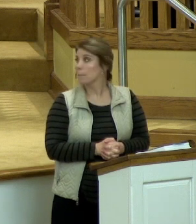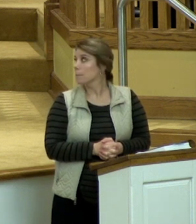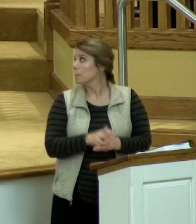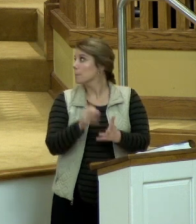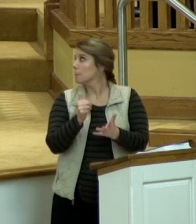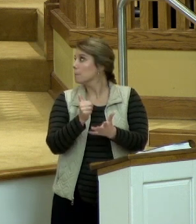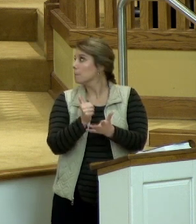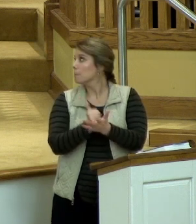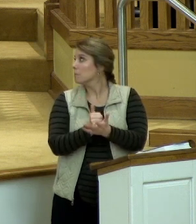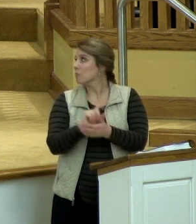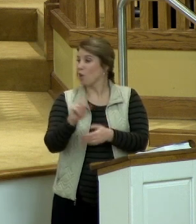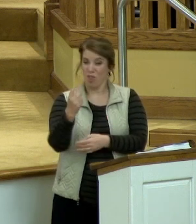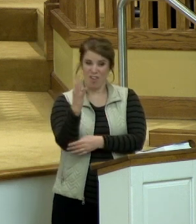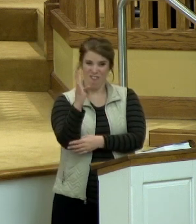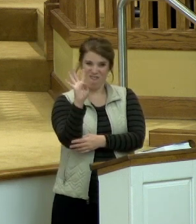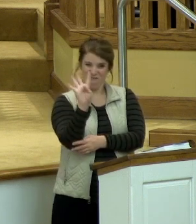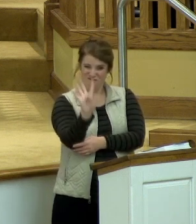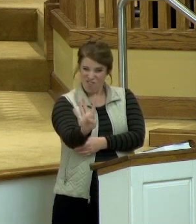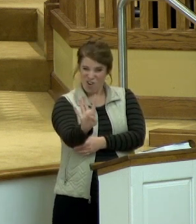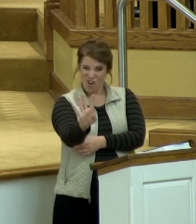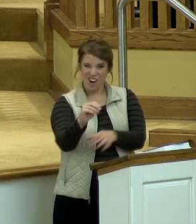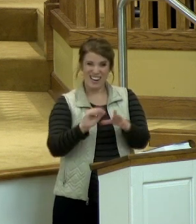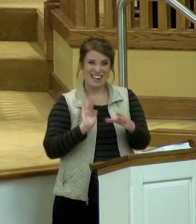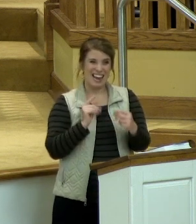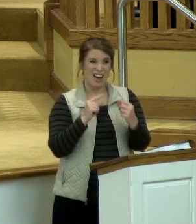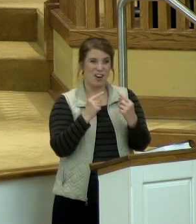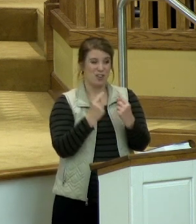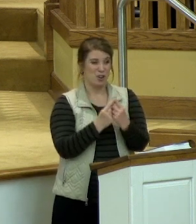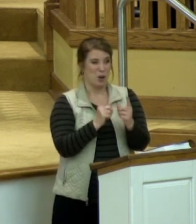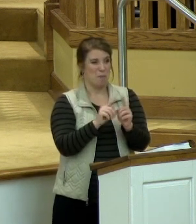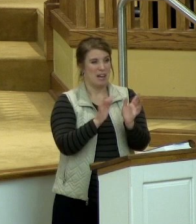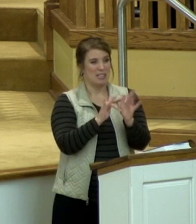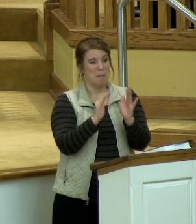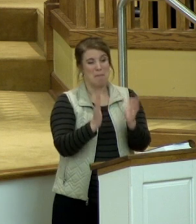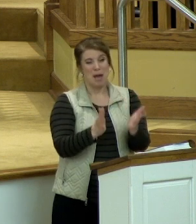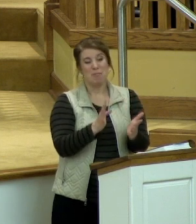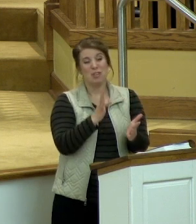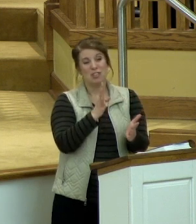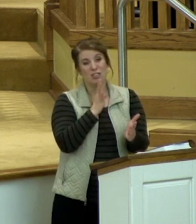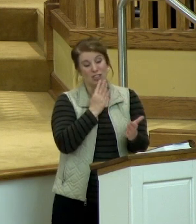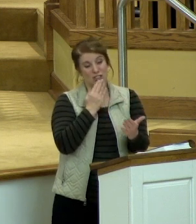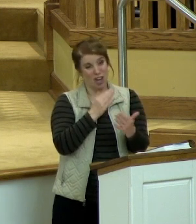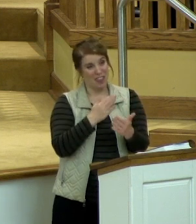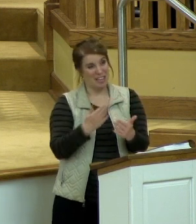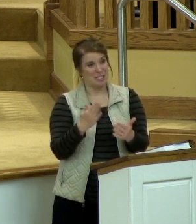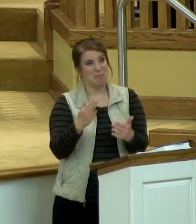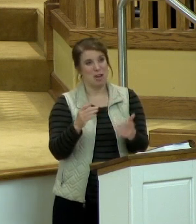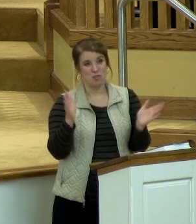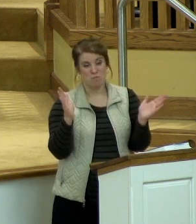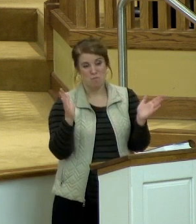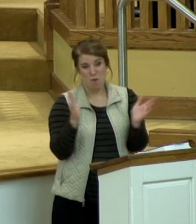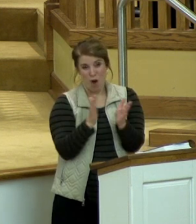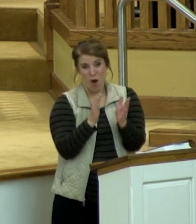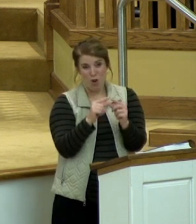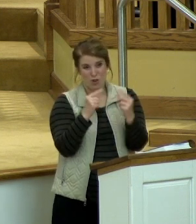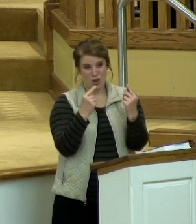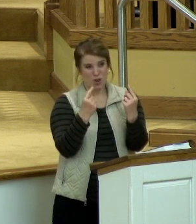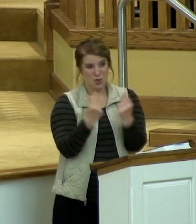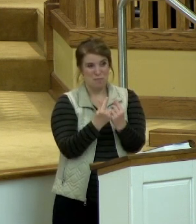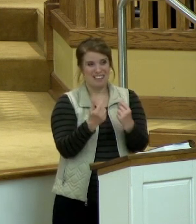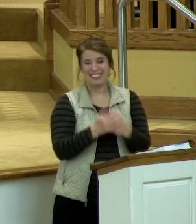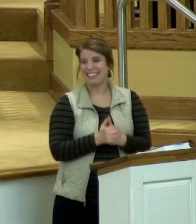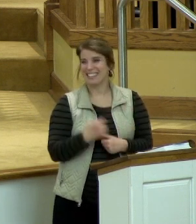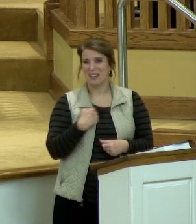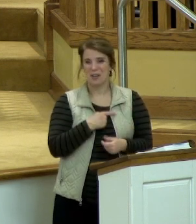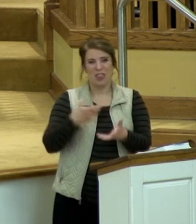Amen. Well, there were only 4 in our group, but the Bible speaks good things about small groups that stick up for truth. We were the remnant,